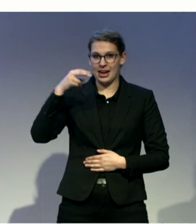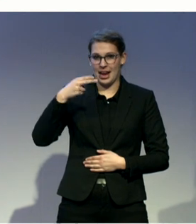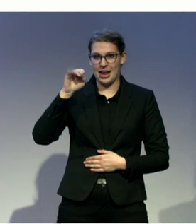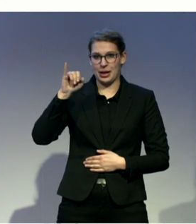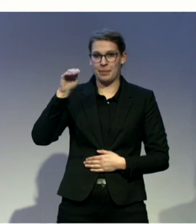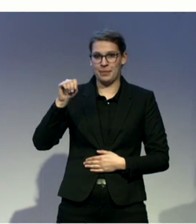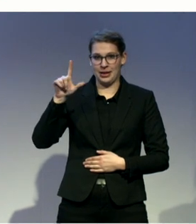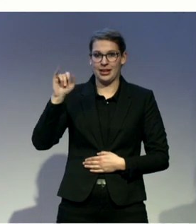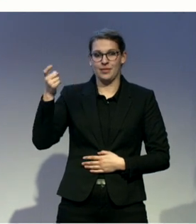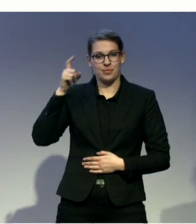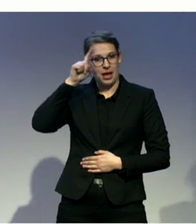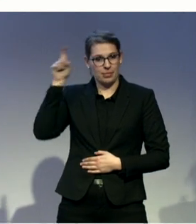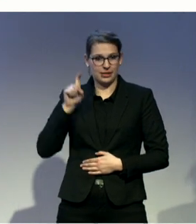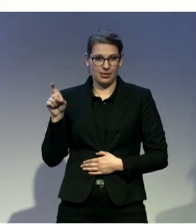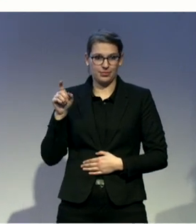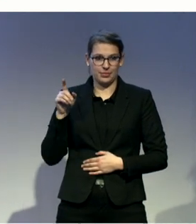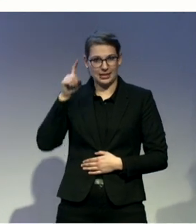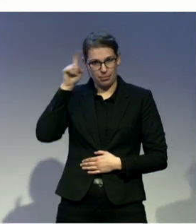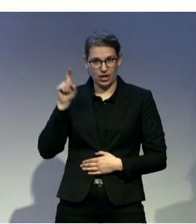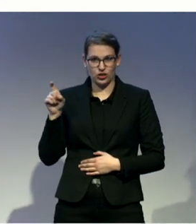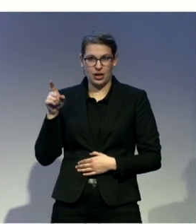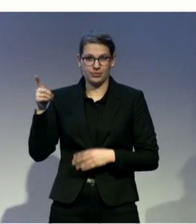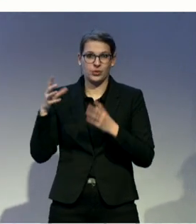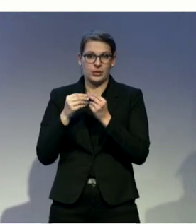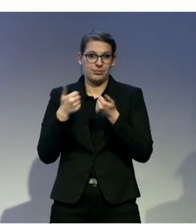presentation together with his interpreter.